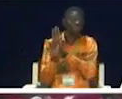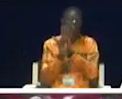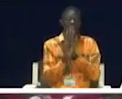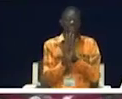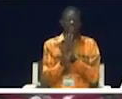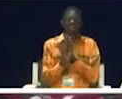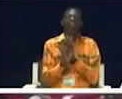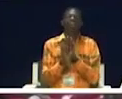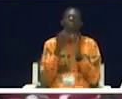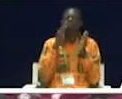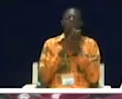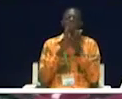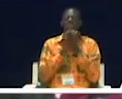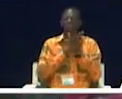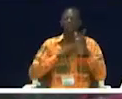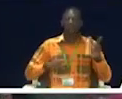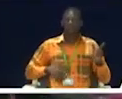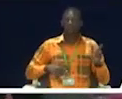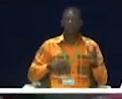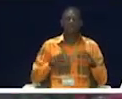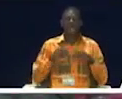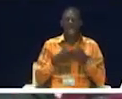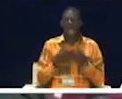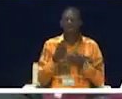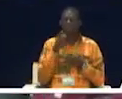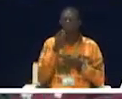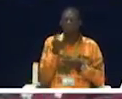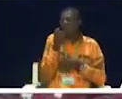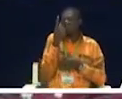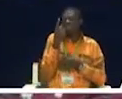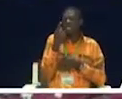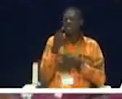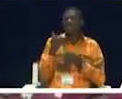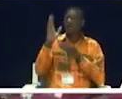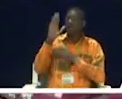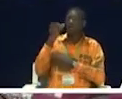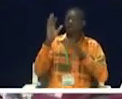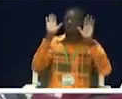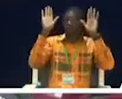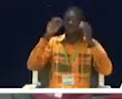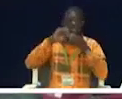Praise the Lord. Quickly, how do you understand the God of wonders?